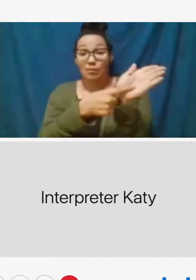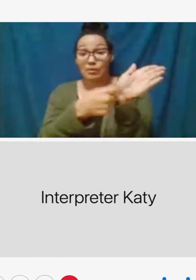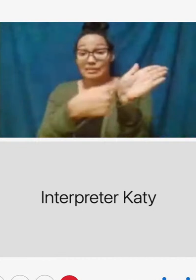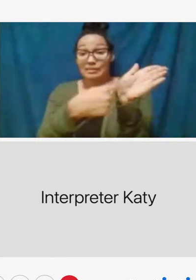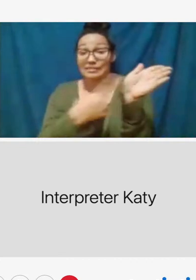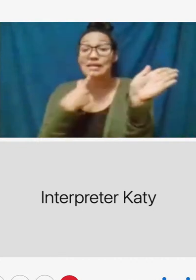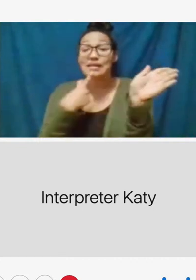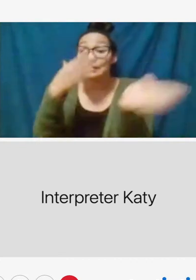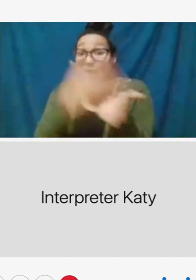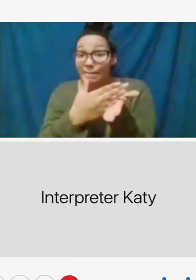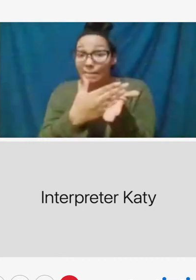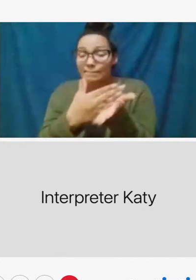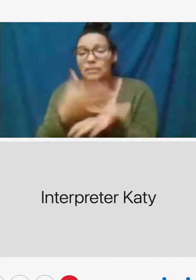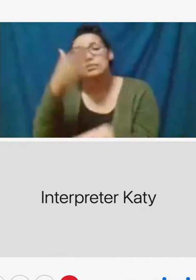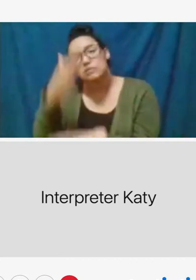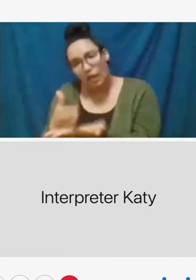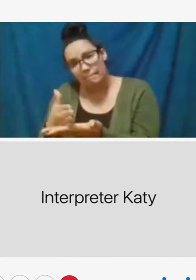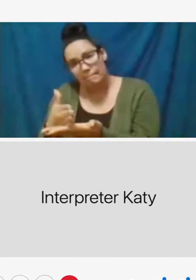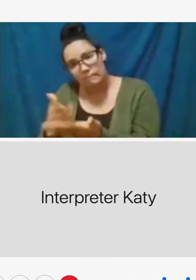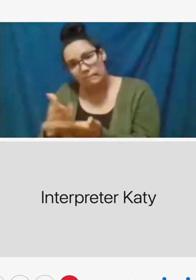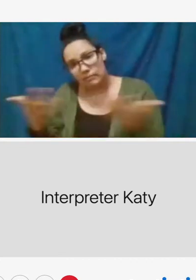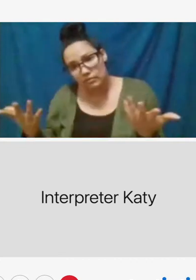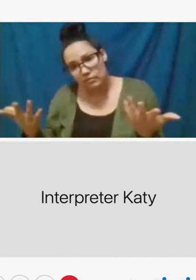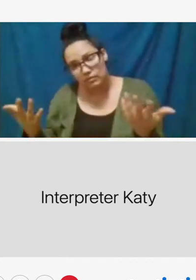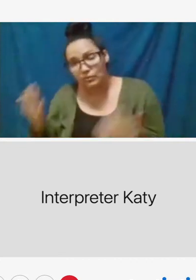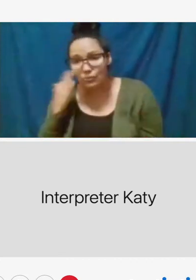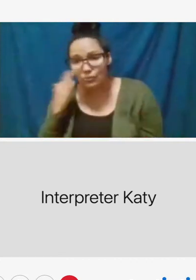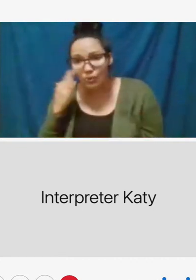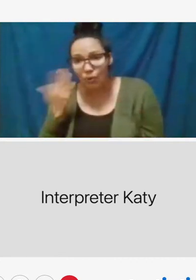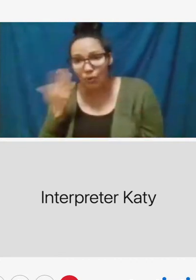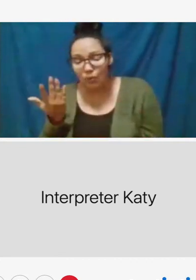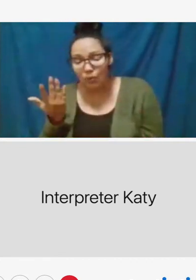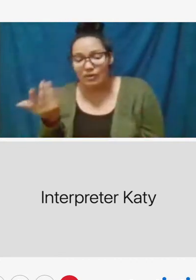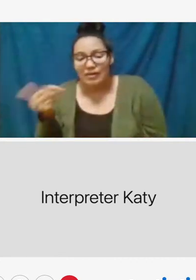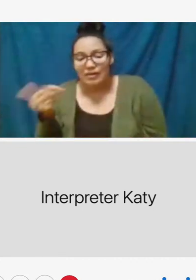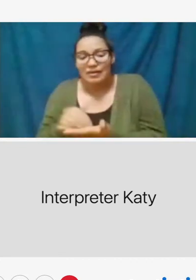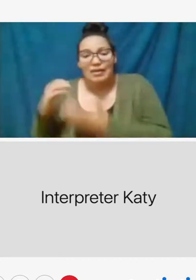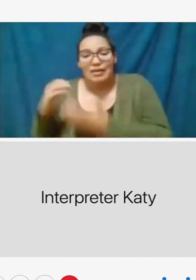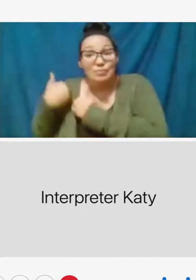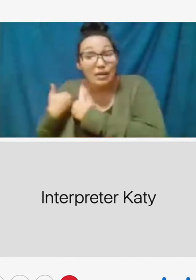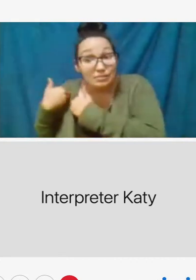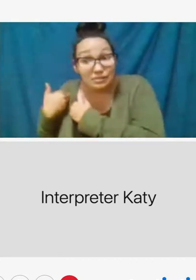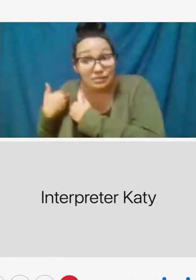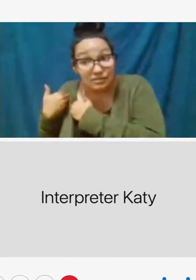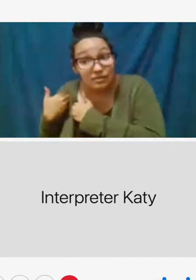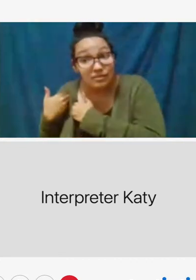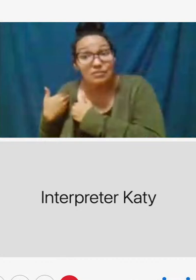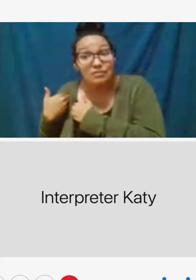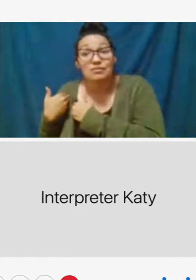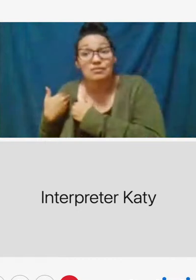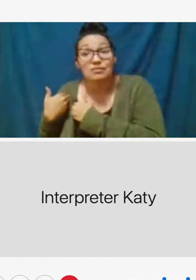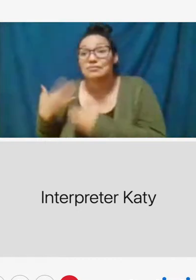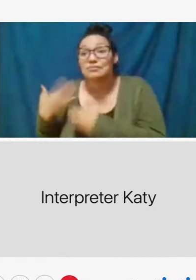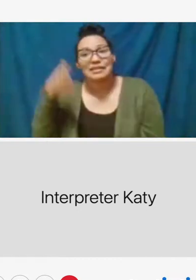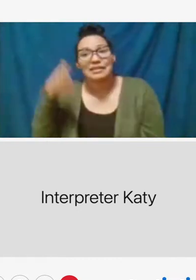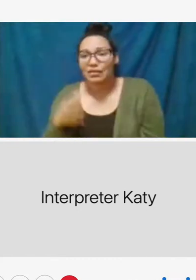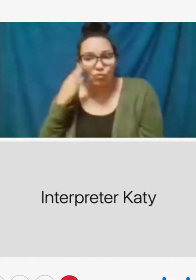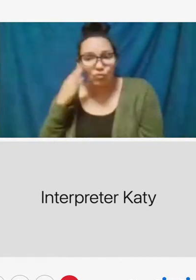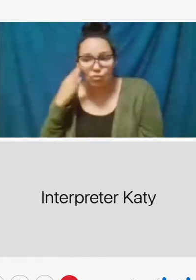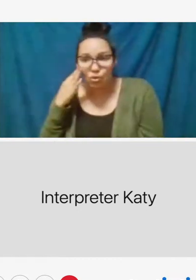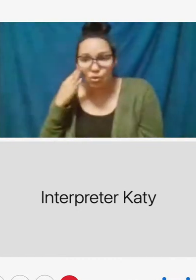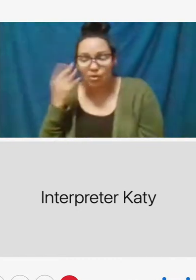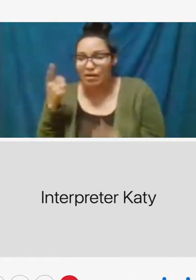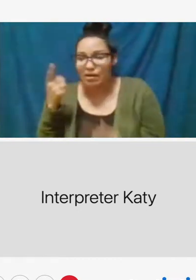stop you know again our responsibility you never know what can happen happen in any